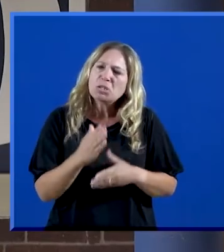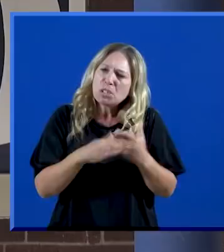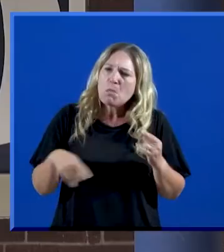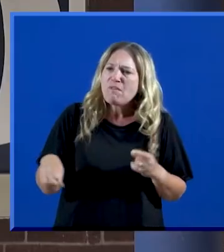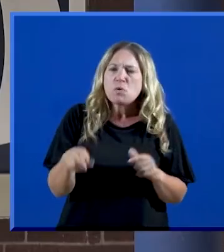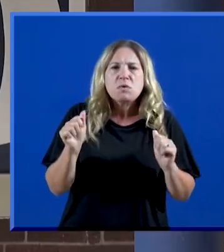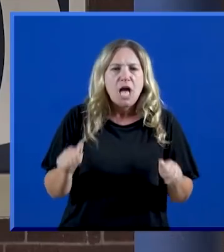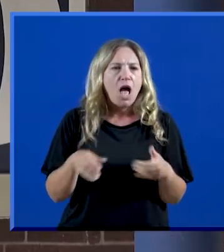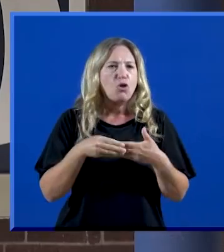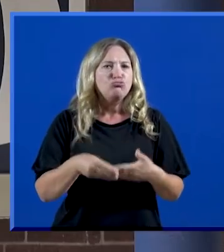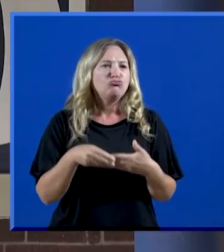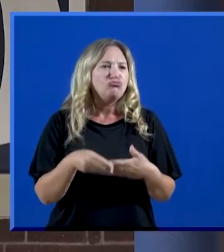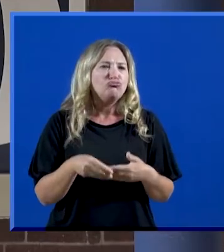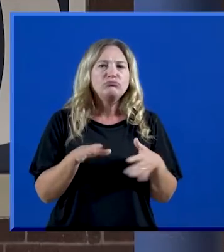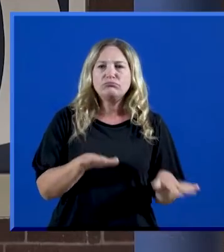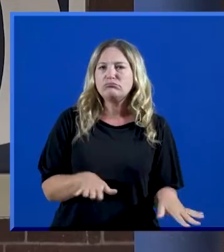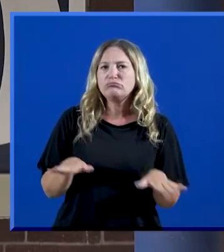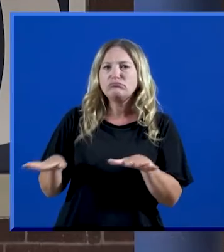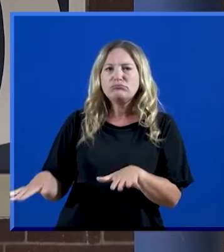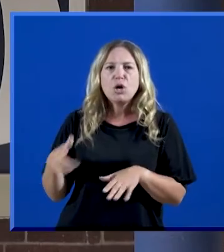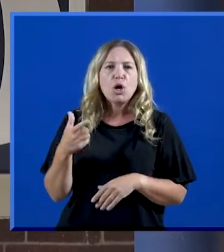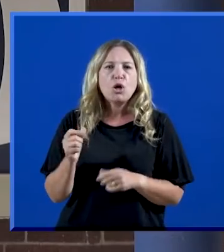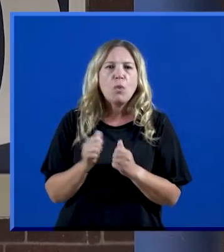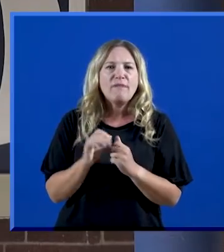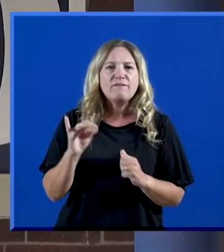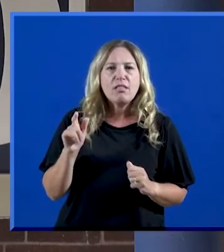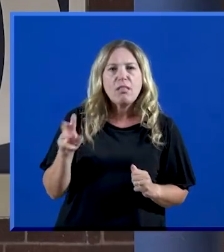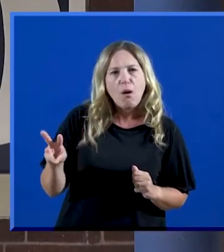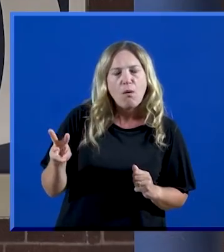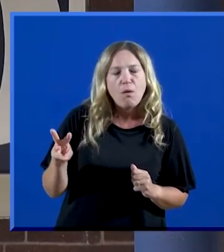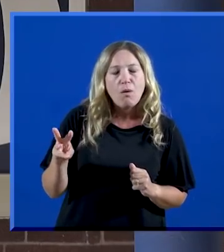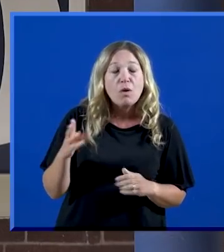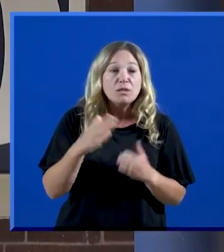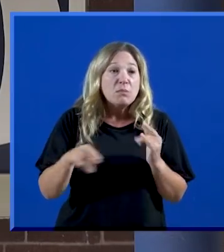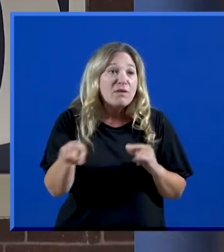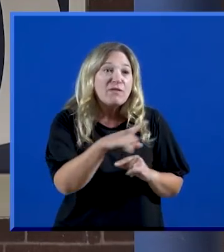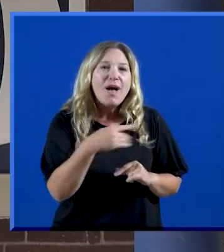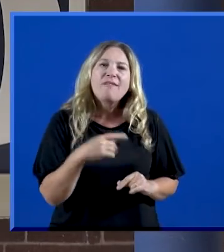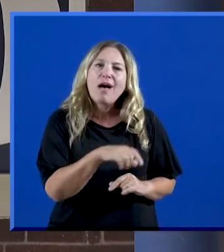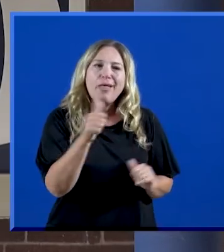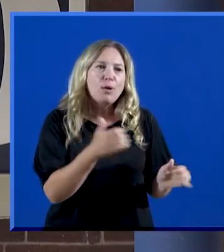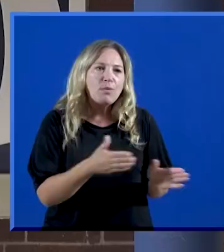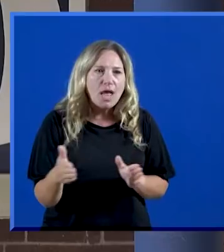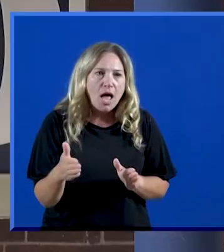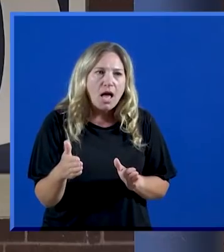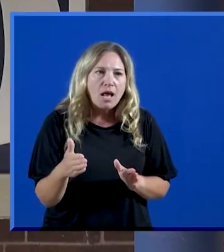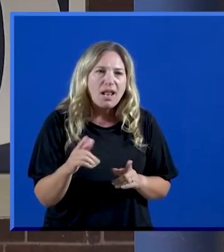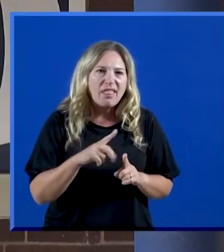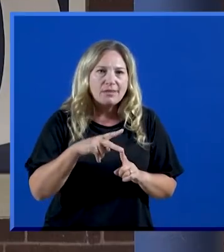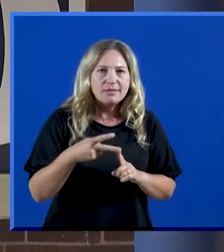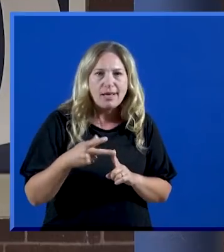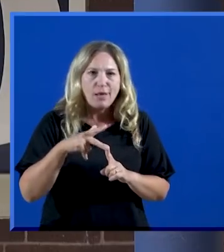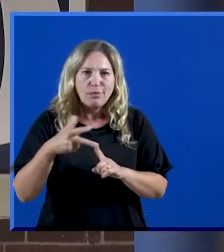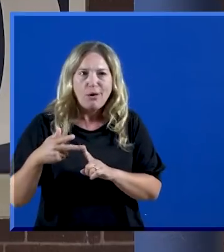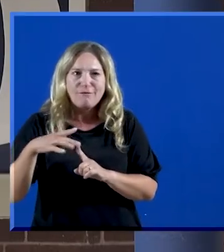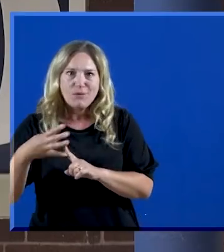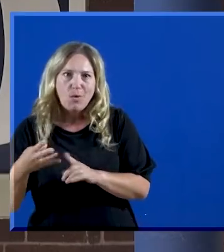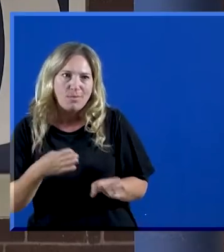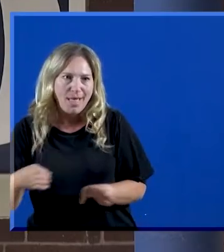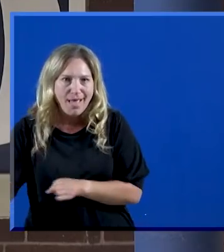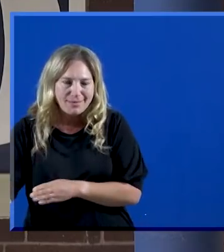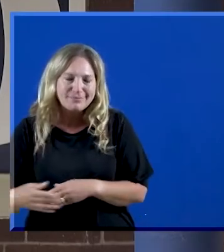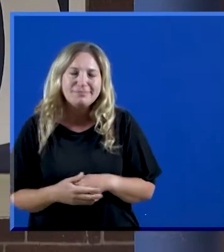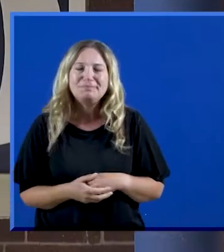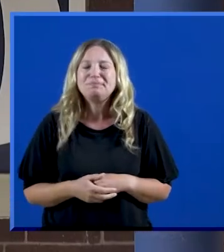with the ability to go with the flow in really any situation. Some of you come up with an alternate plan, and then 2 more plans to